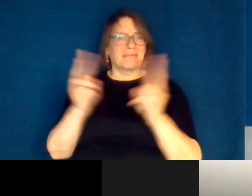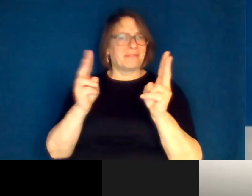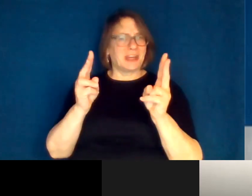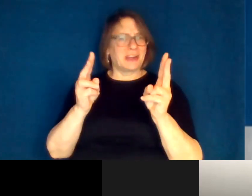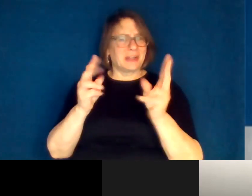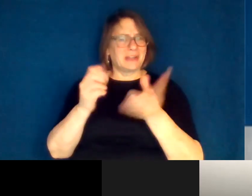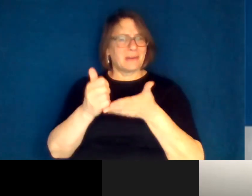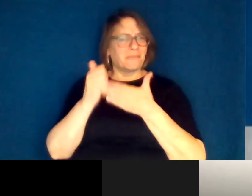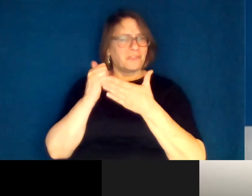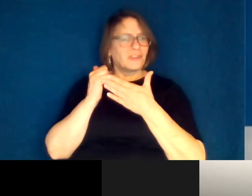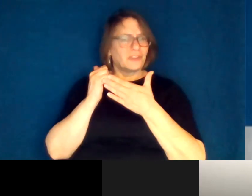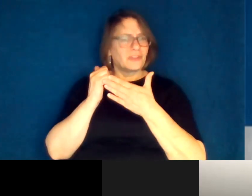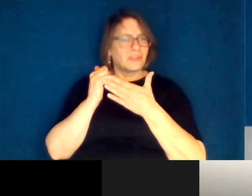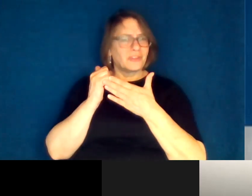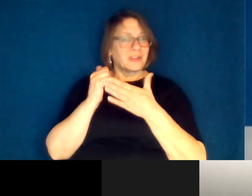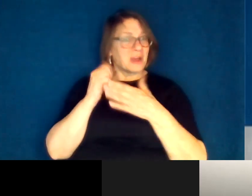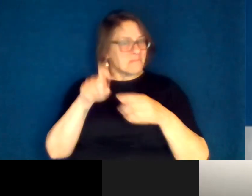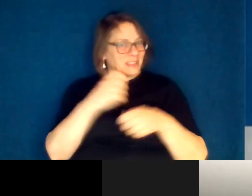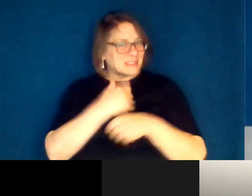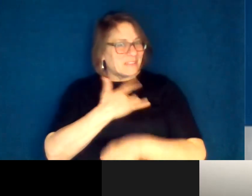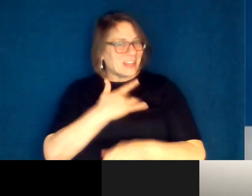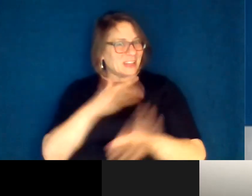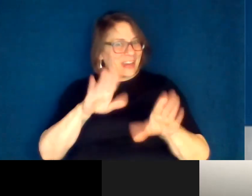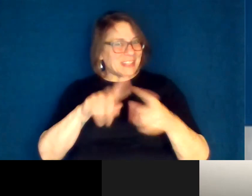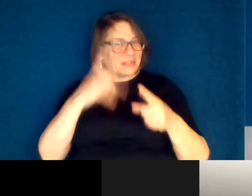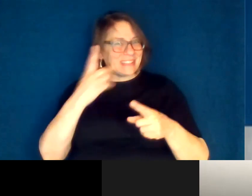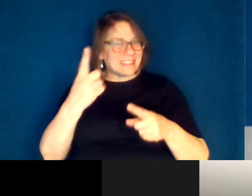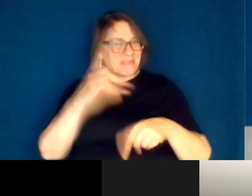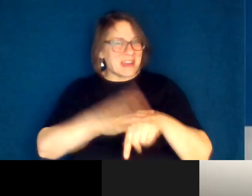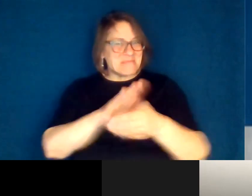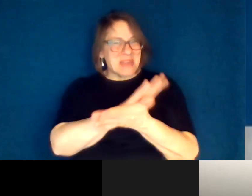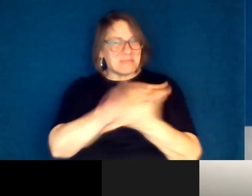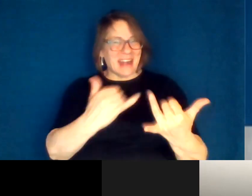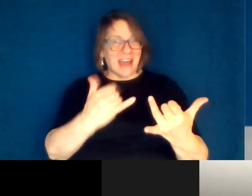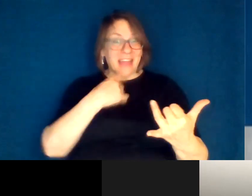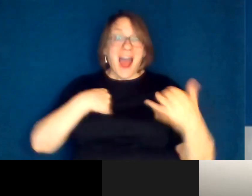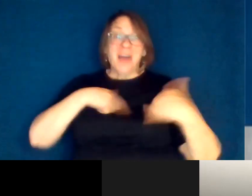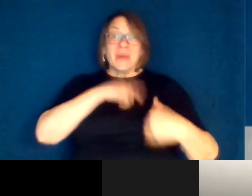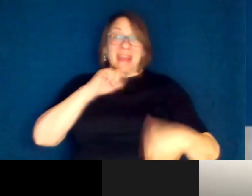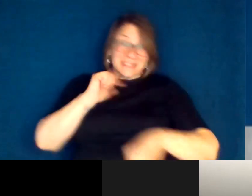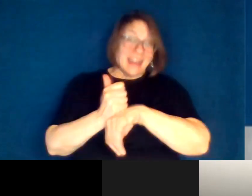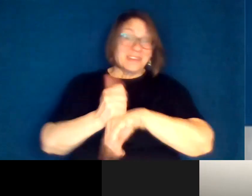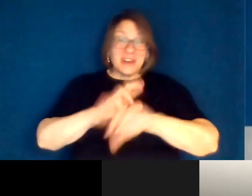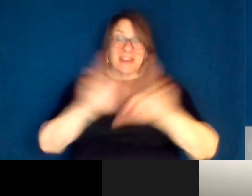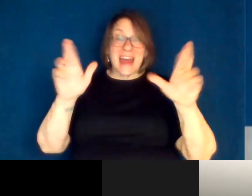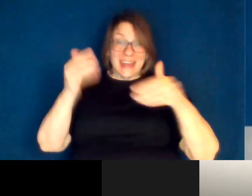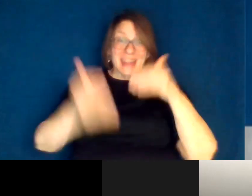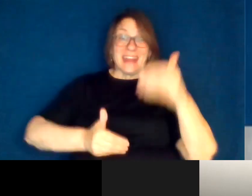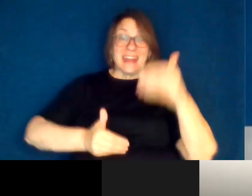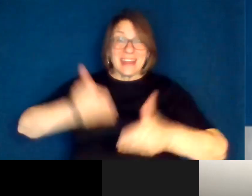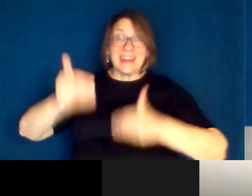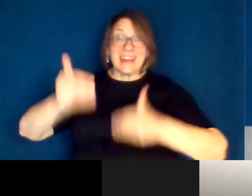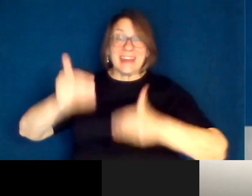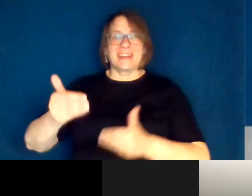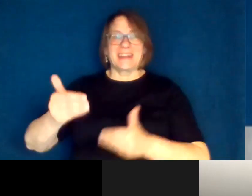it must feel good to see something on paper for you to like, okay, we have the curriculum. Yes. And then that step